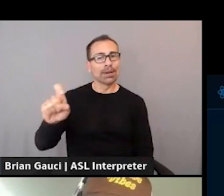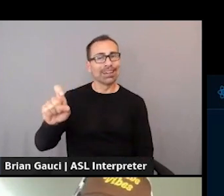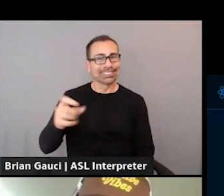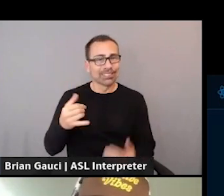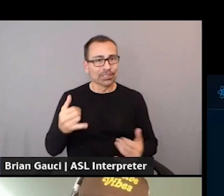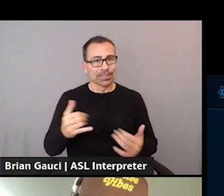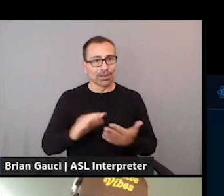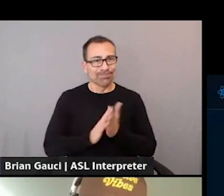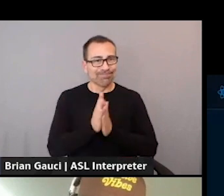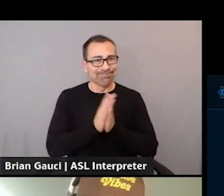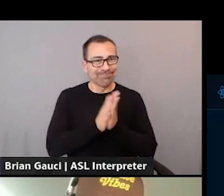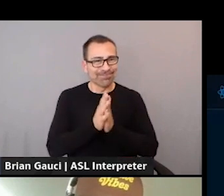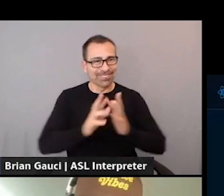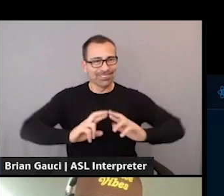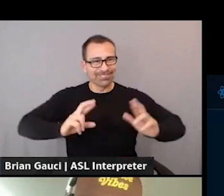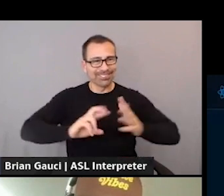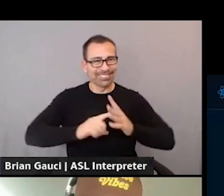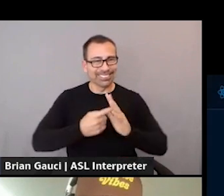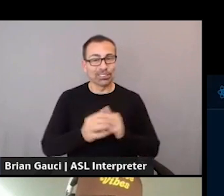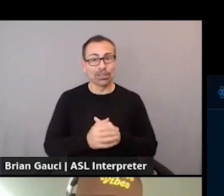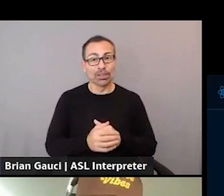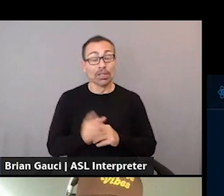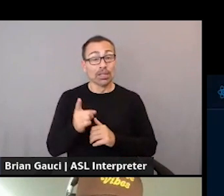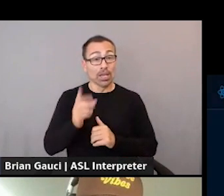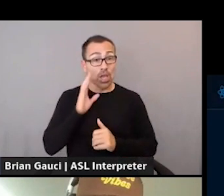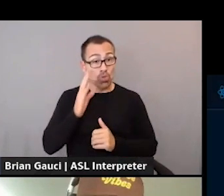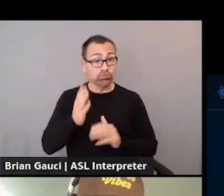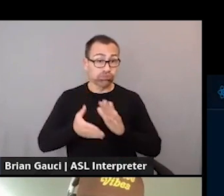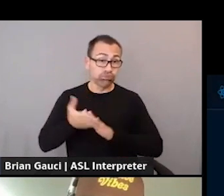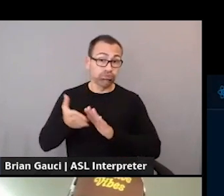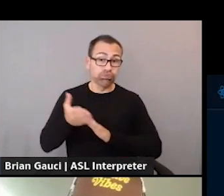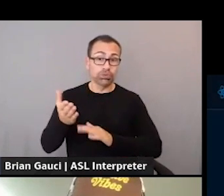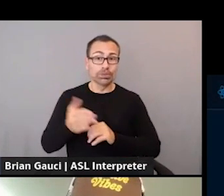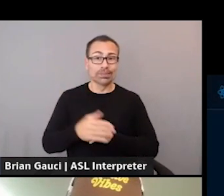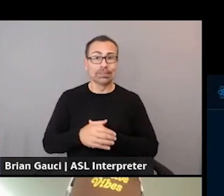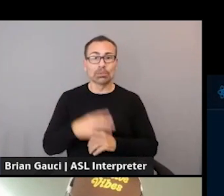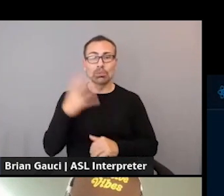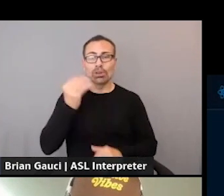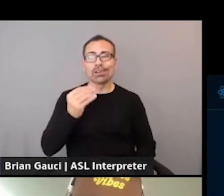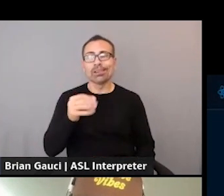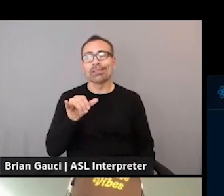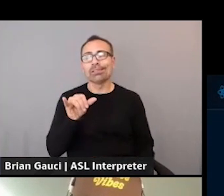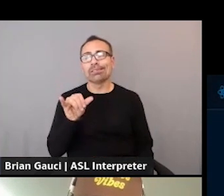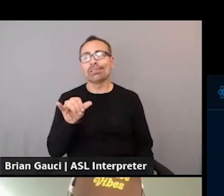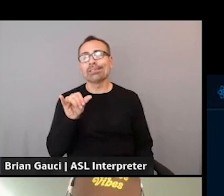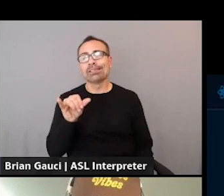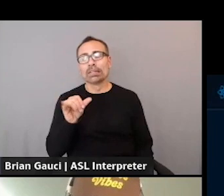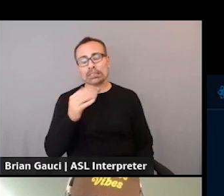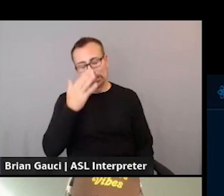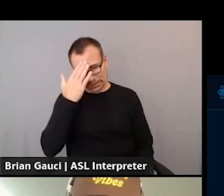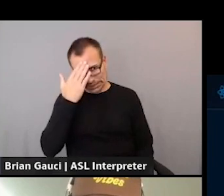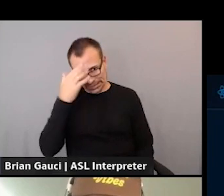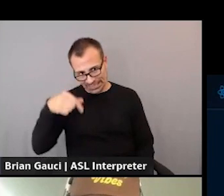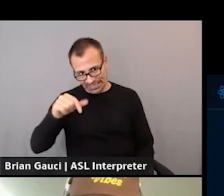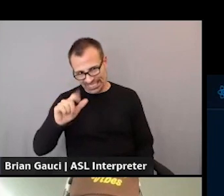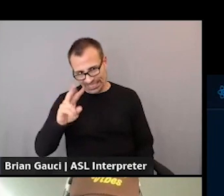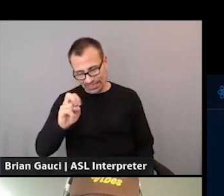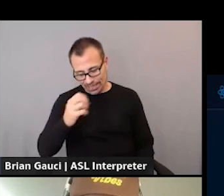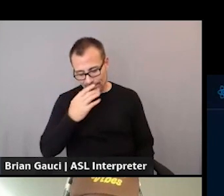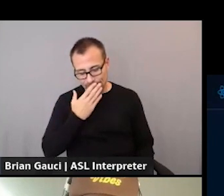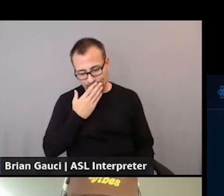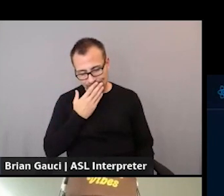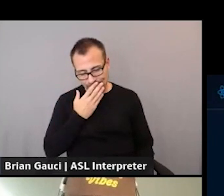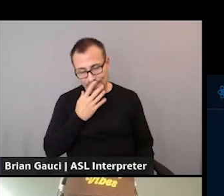here. This is going to go ahead and do its thing. The beauty, we are live here, folks.